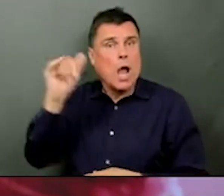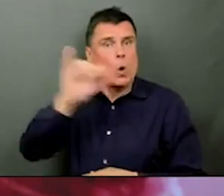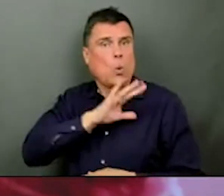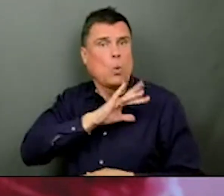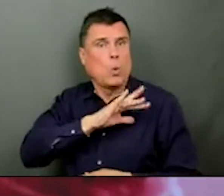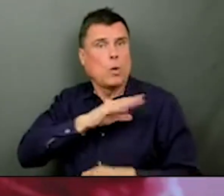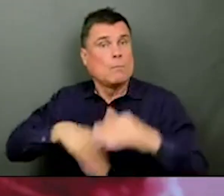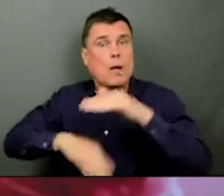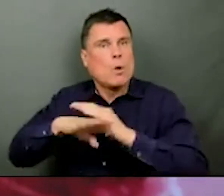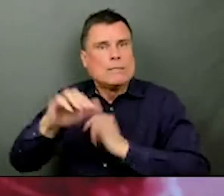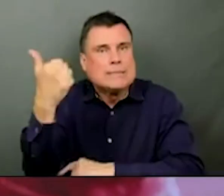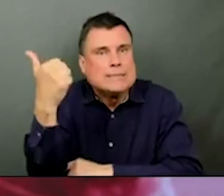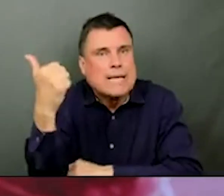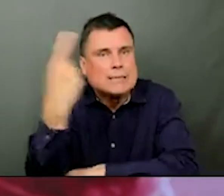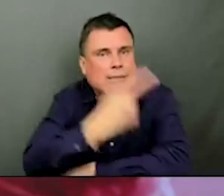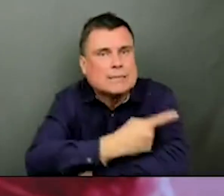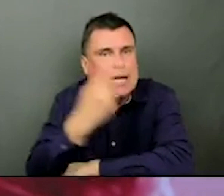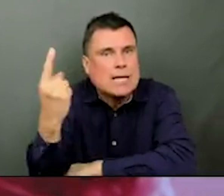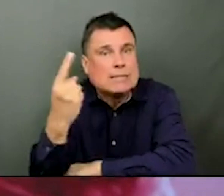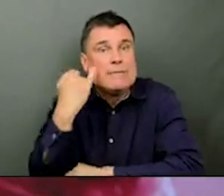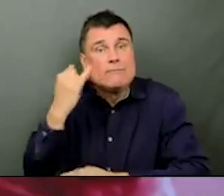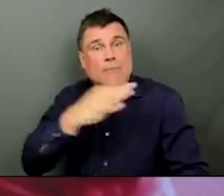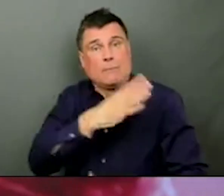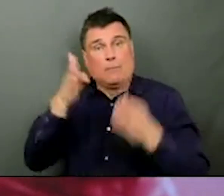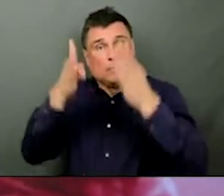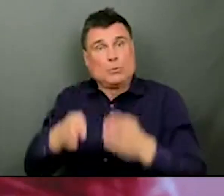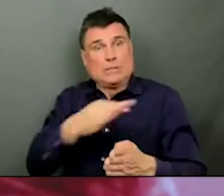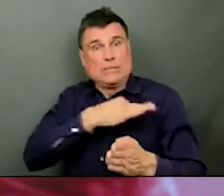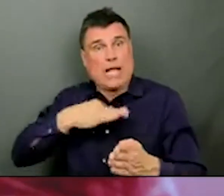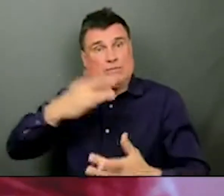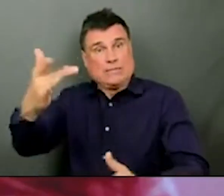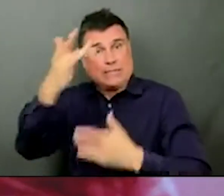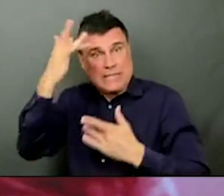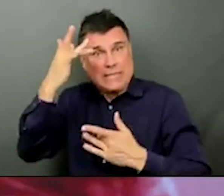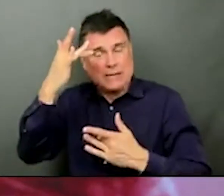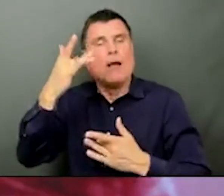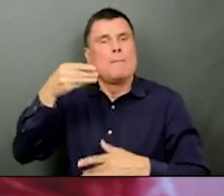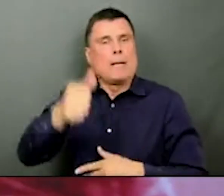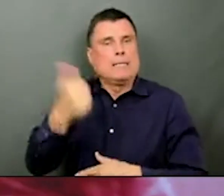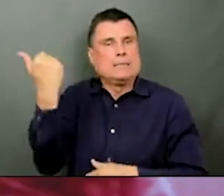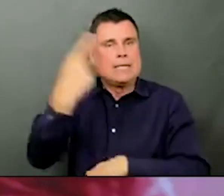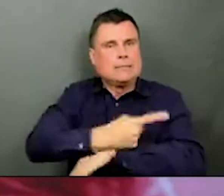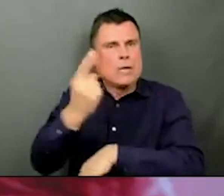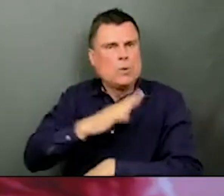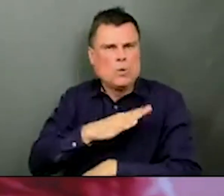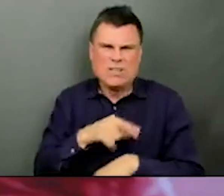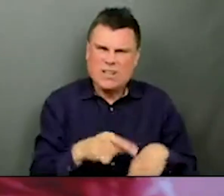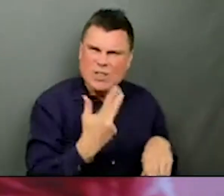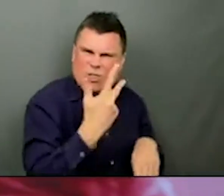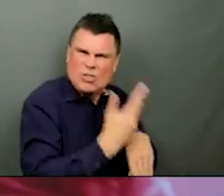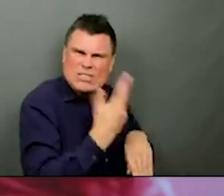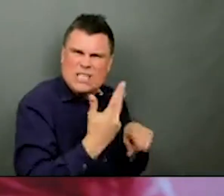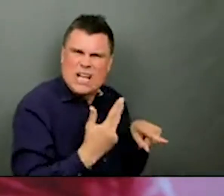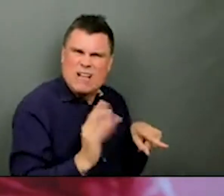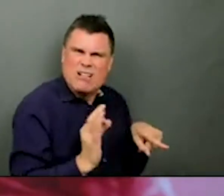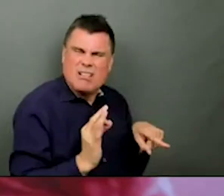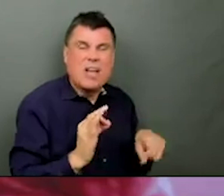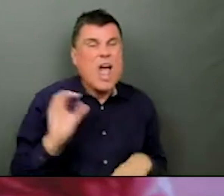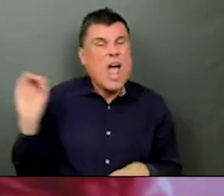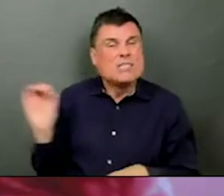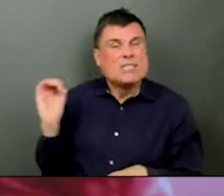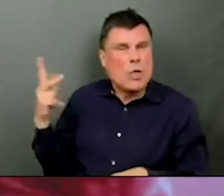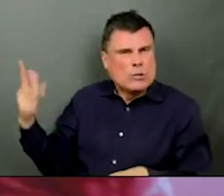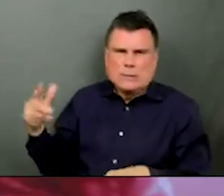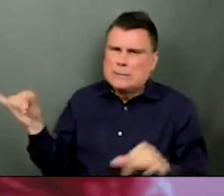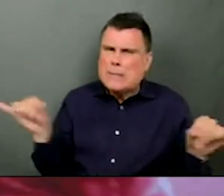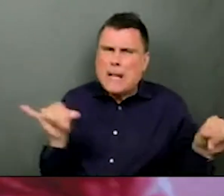10 days. So, why, again, only 3 days, which is comparable to the Ontario program, which has been criticized.